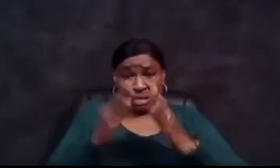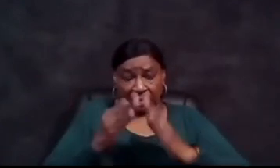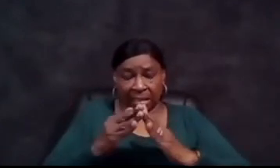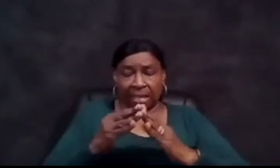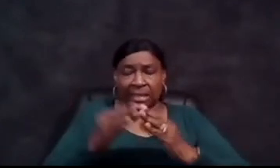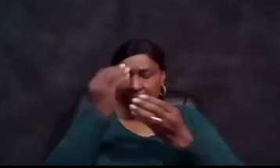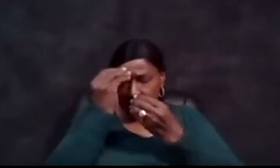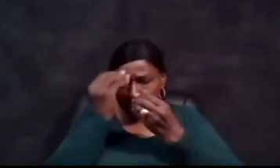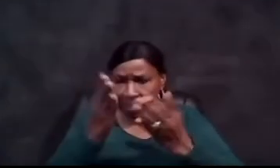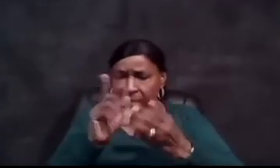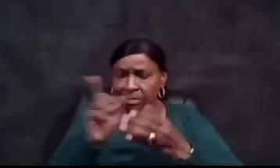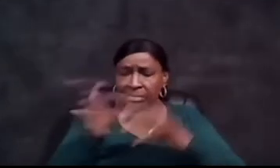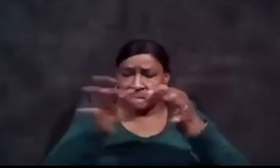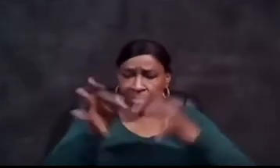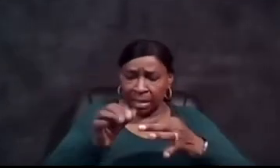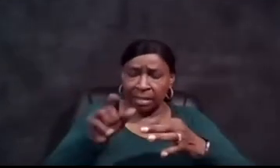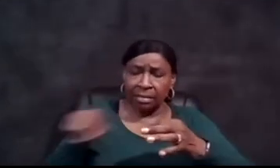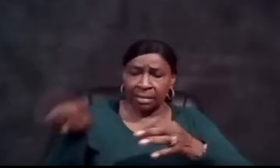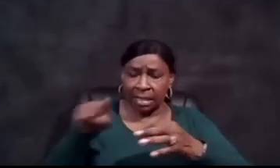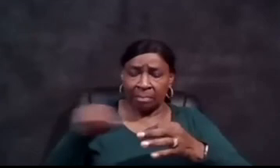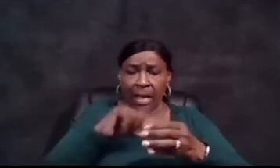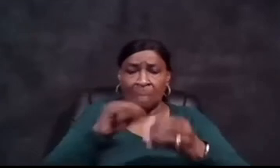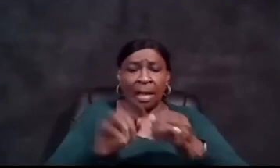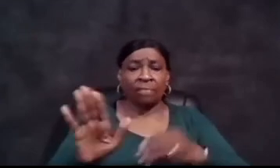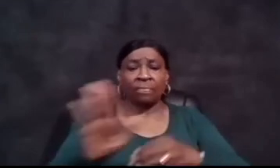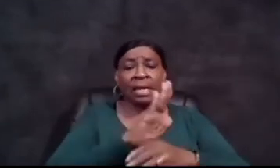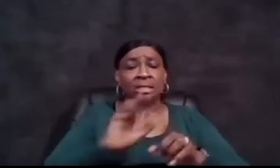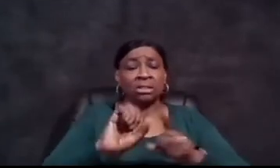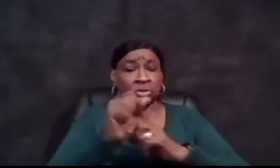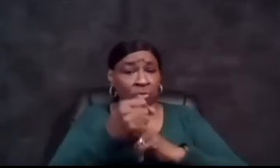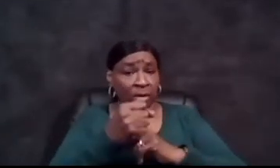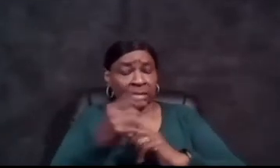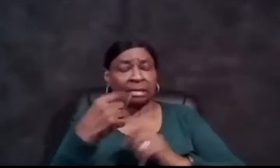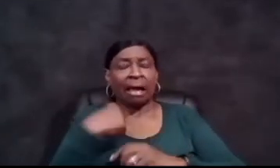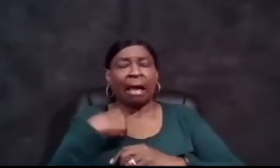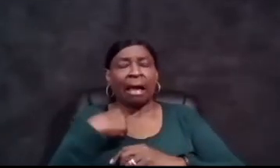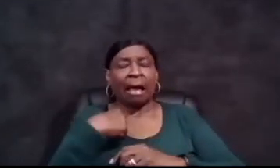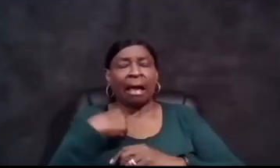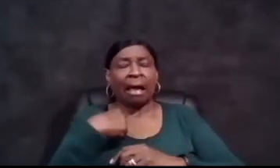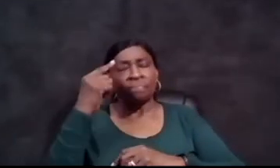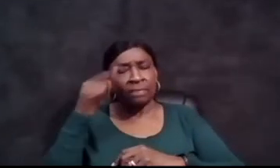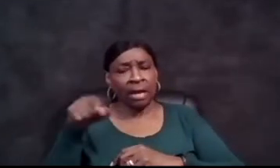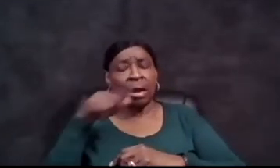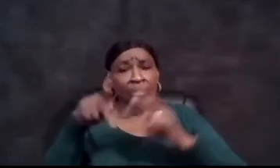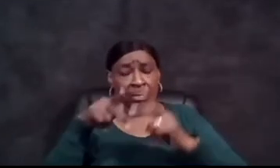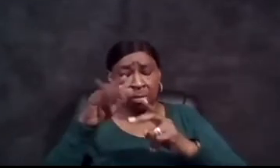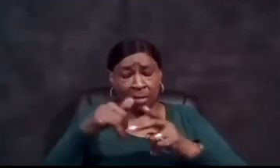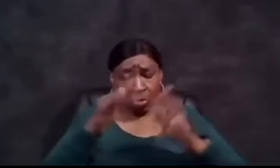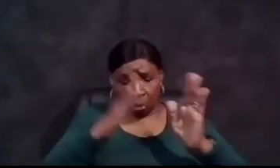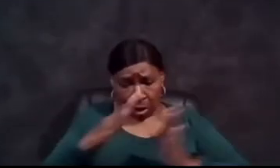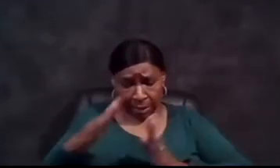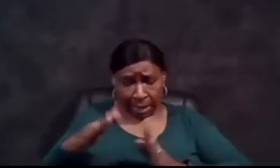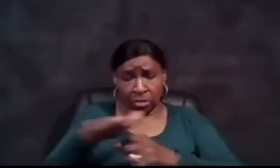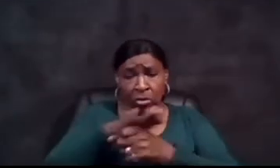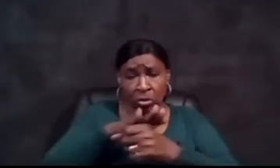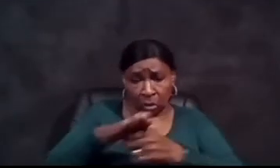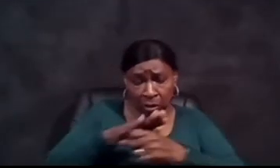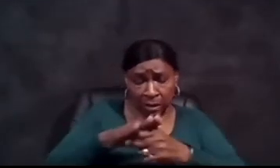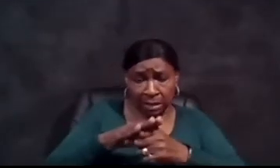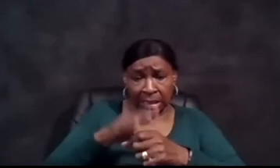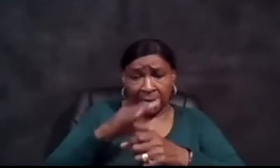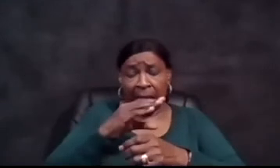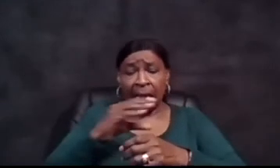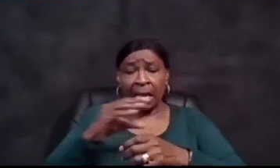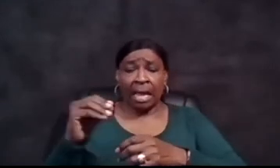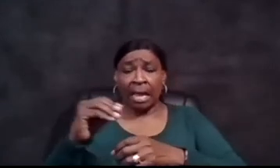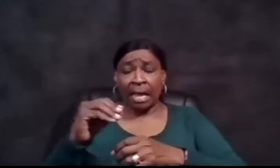presence. And so I think there are people who are organizing locally and transnationally who are